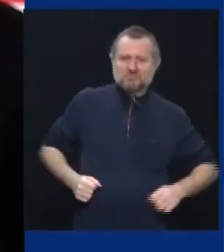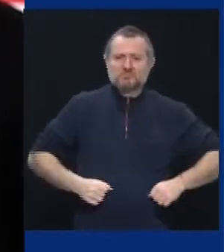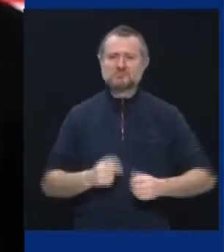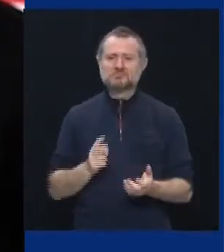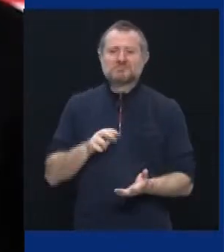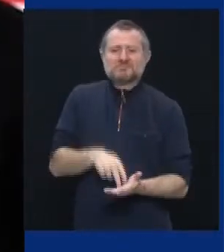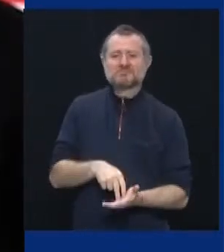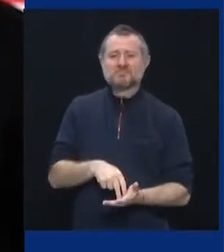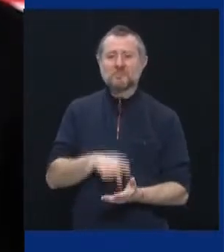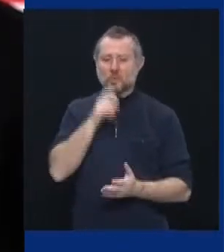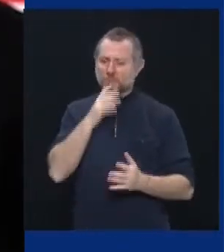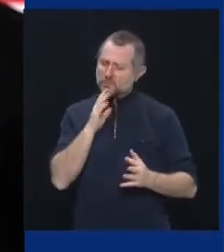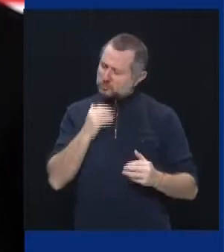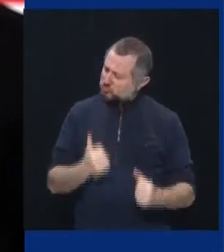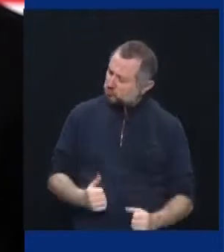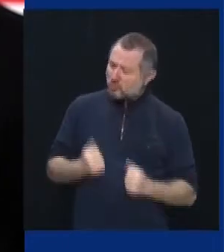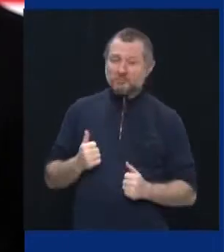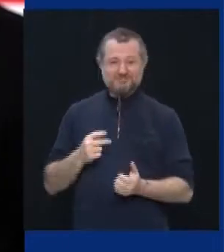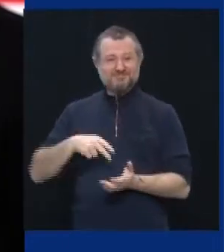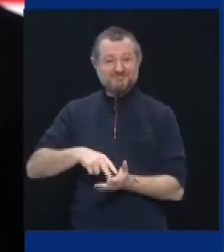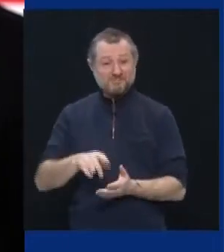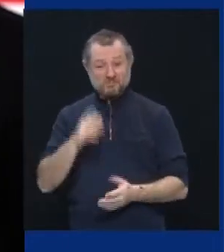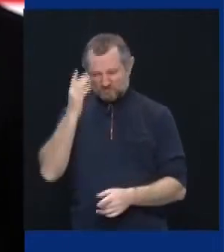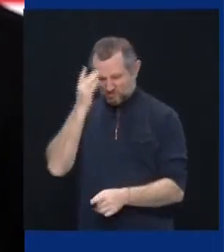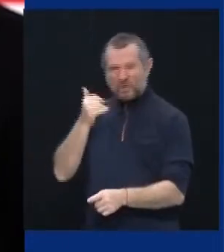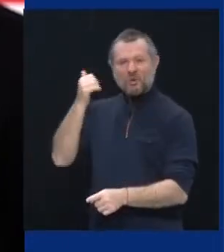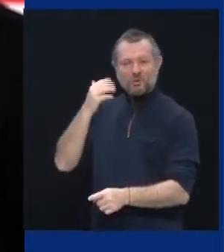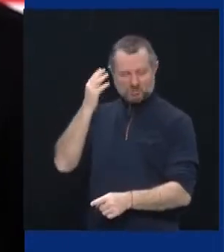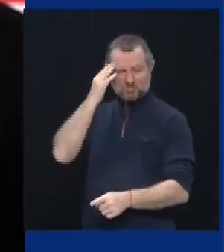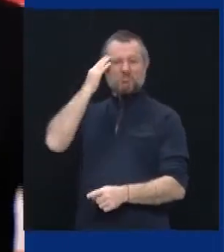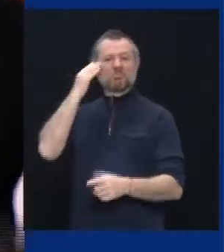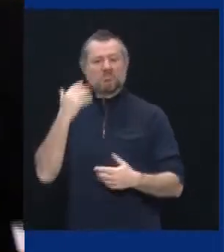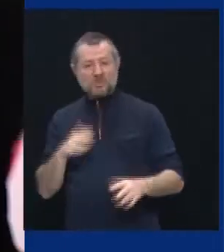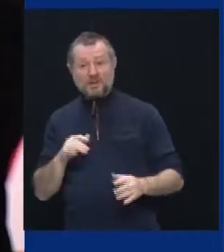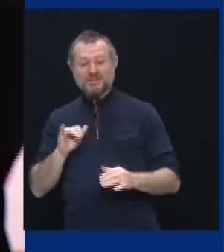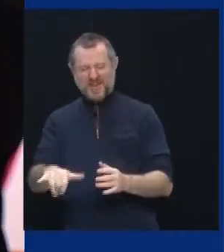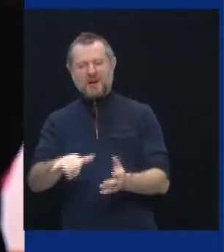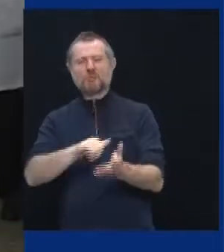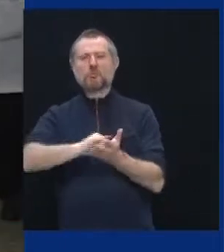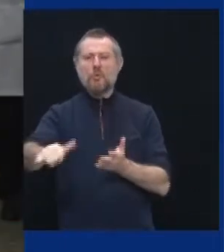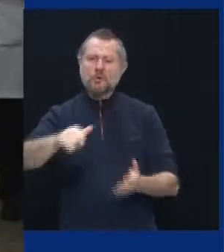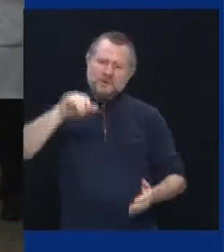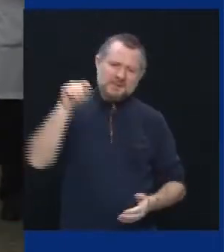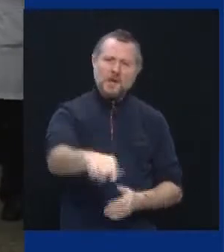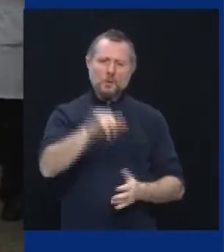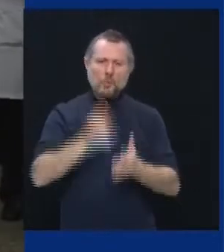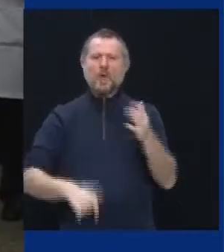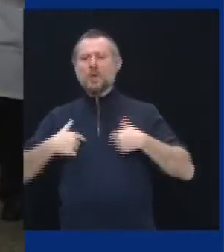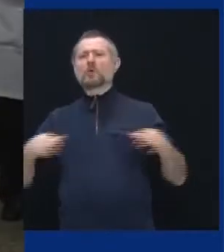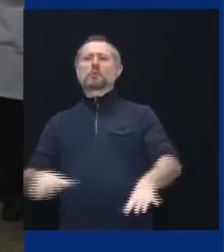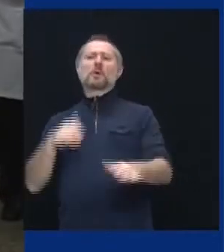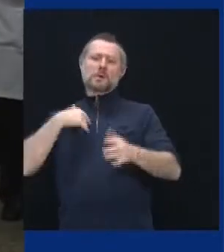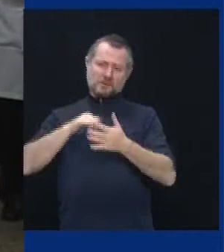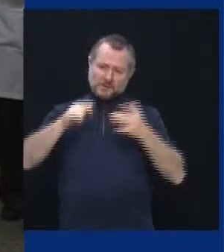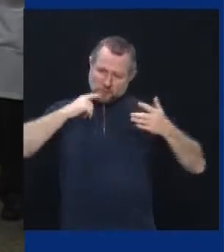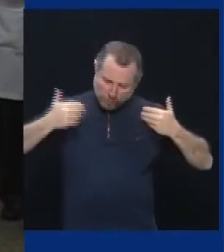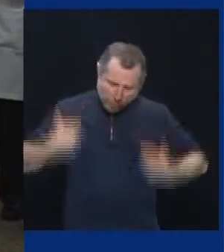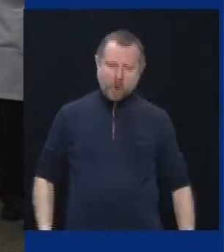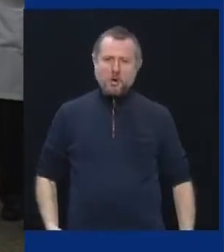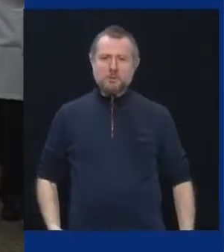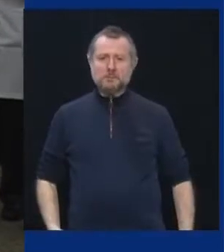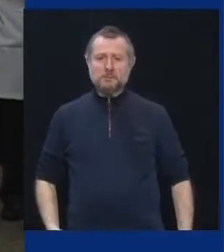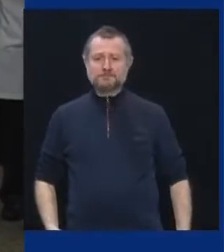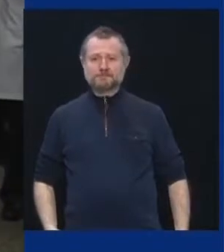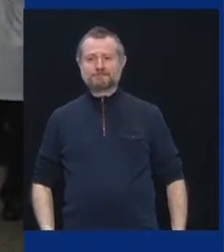who gets up faster. And that is New York. That is what we do. That is who we are.